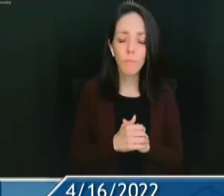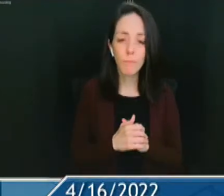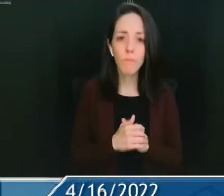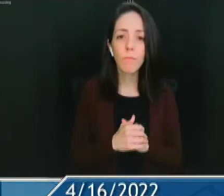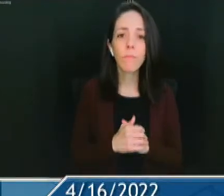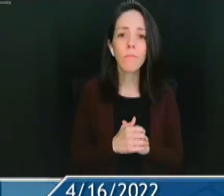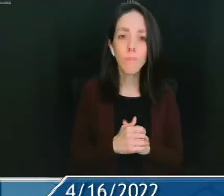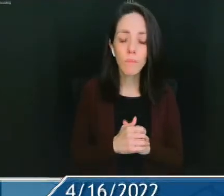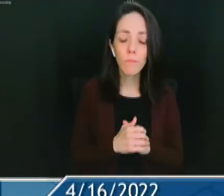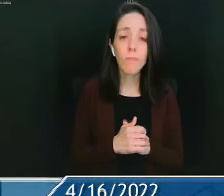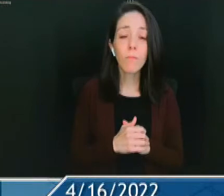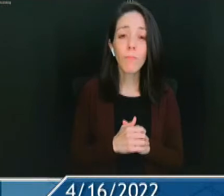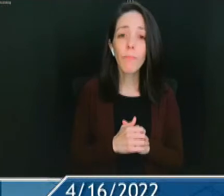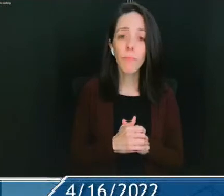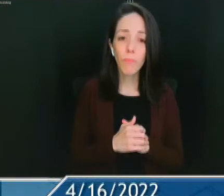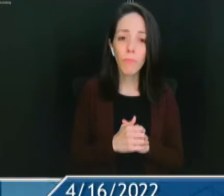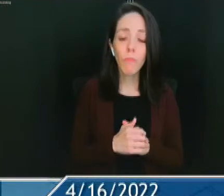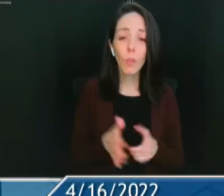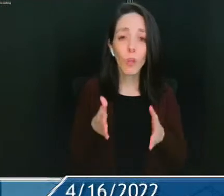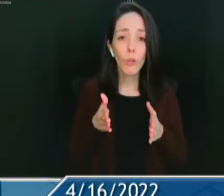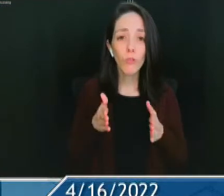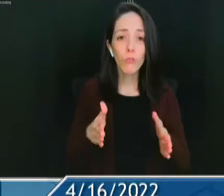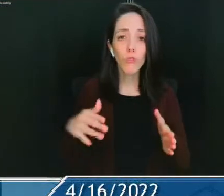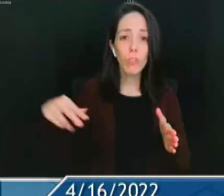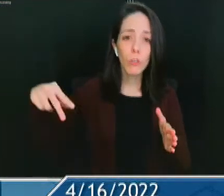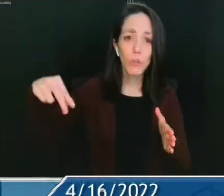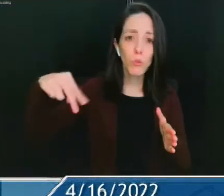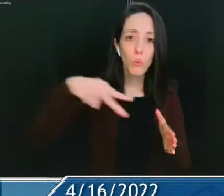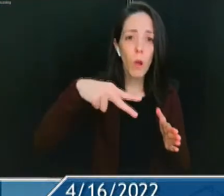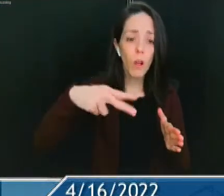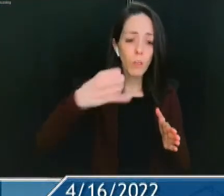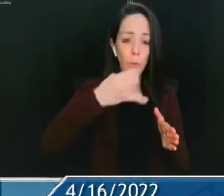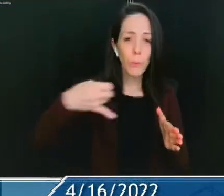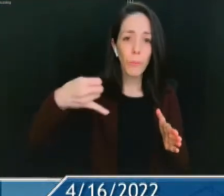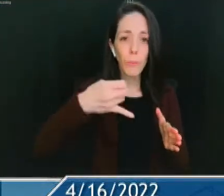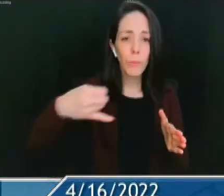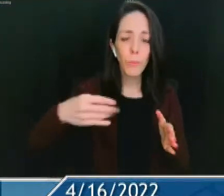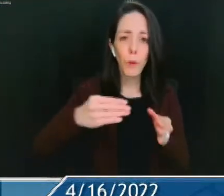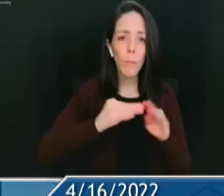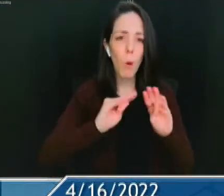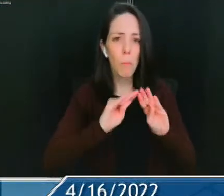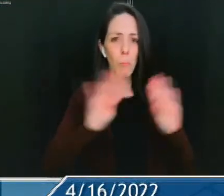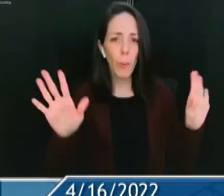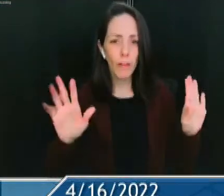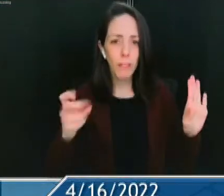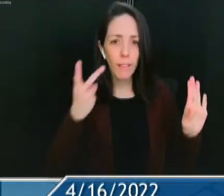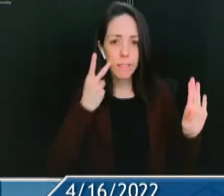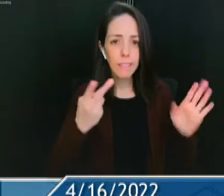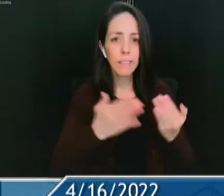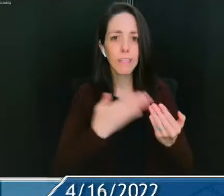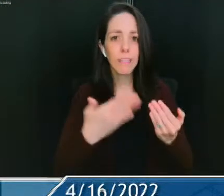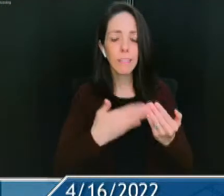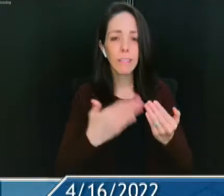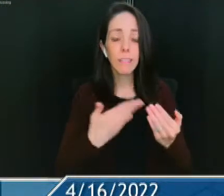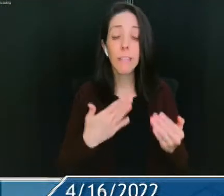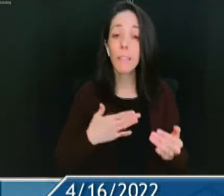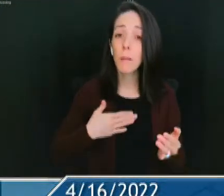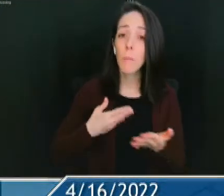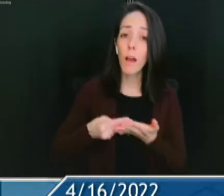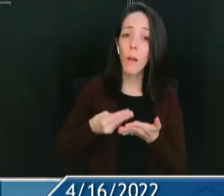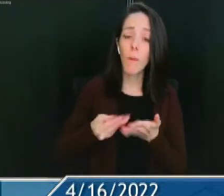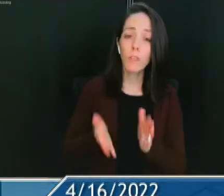crosswalks so that people of all abilities can utilize those. My budget request asks to support small